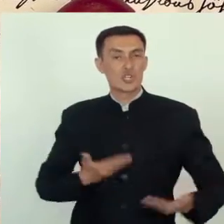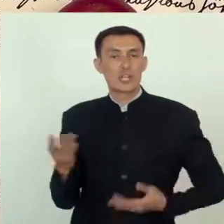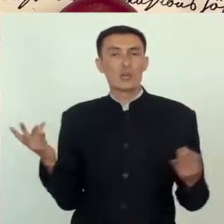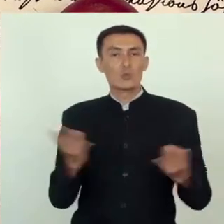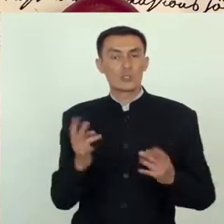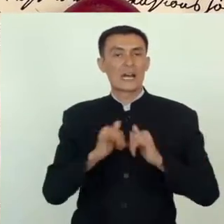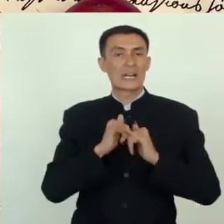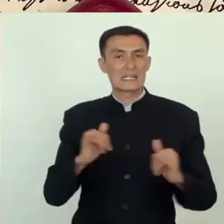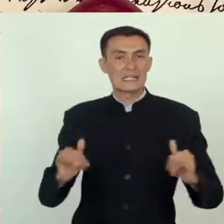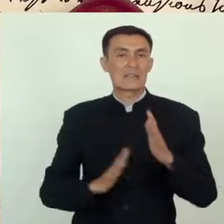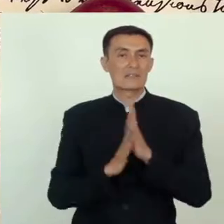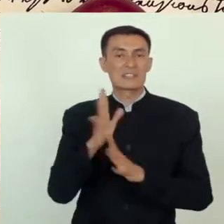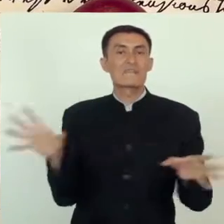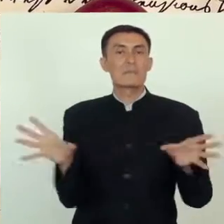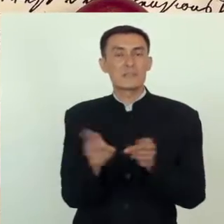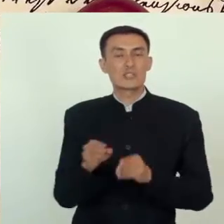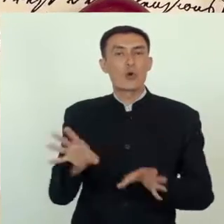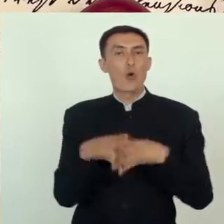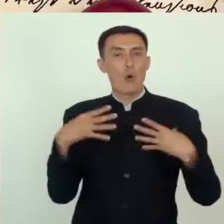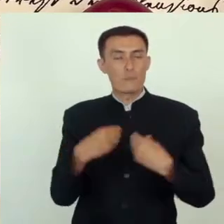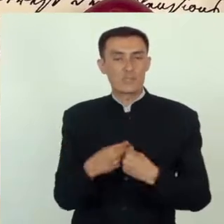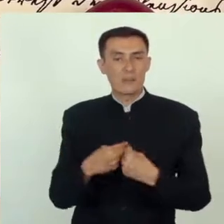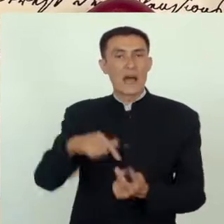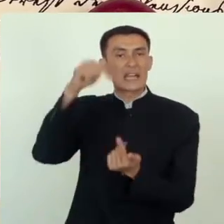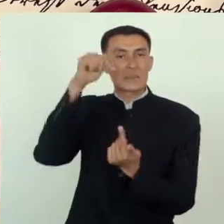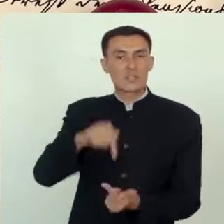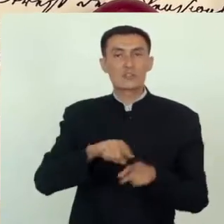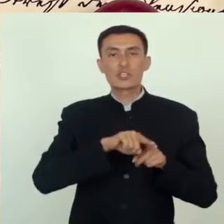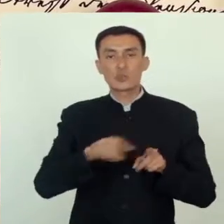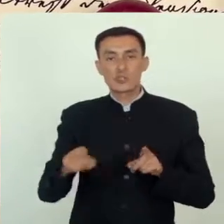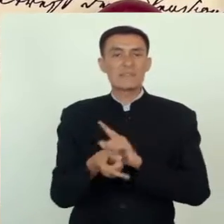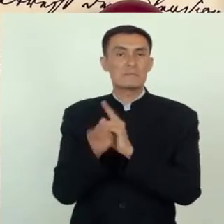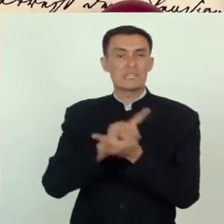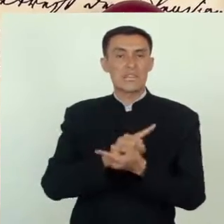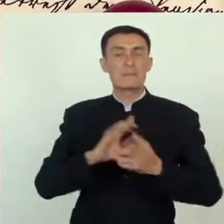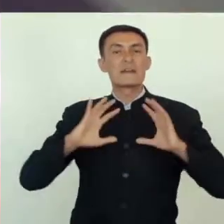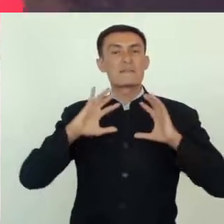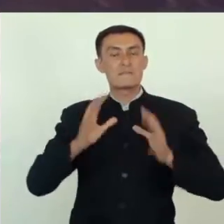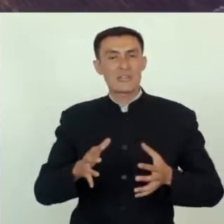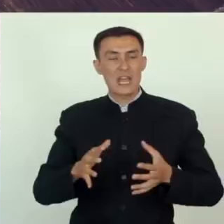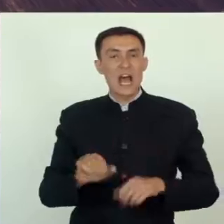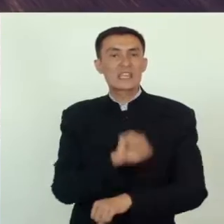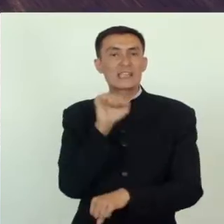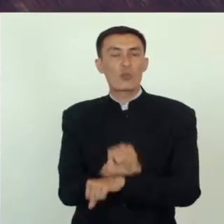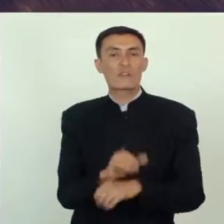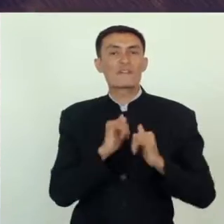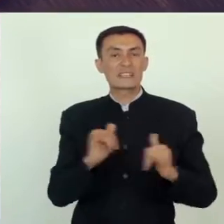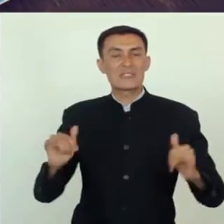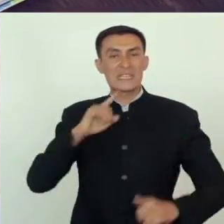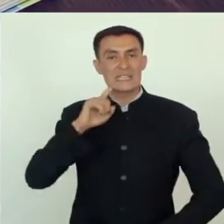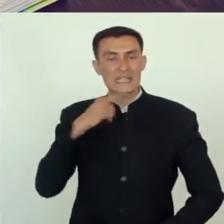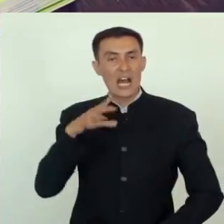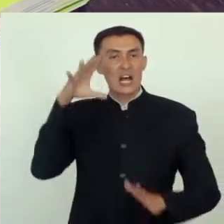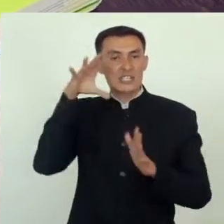develop together with a society, adjusting to current changes in the world. Any halt to the development of a language means an end to the